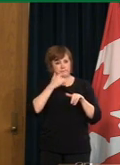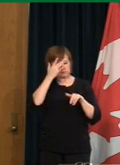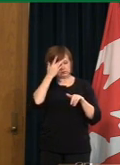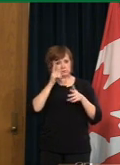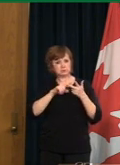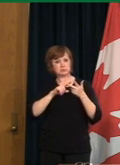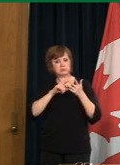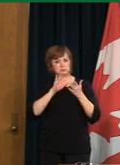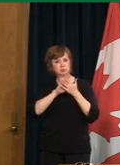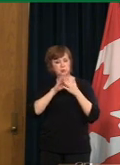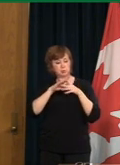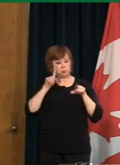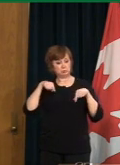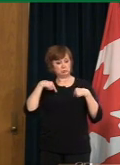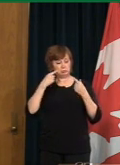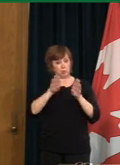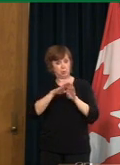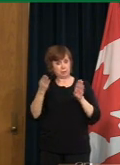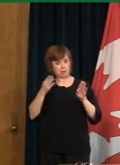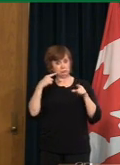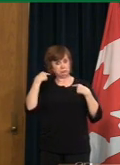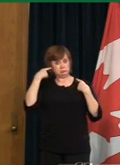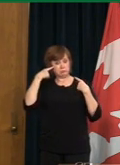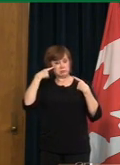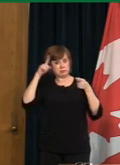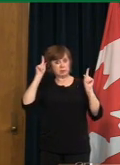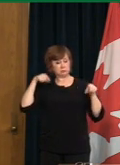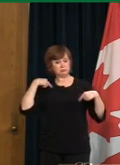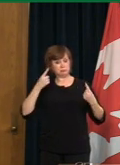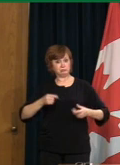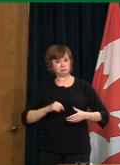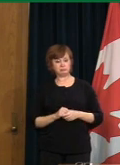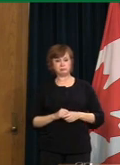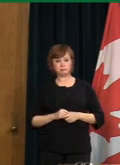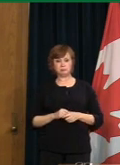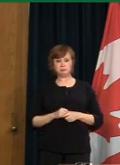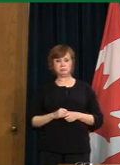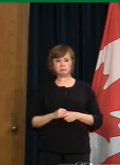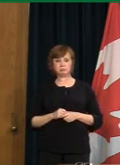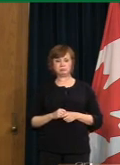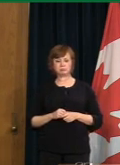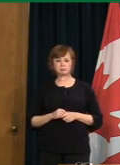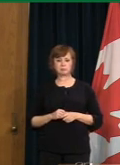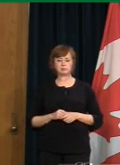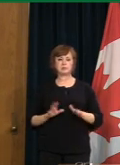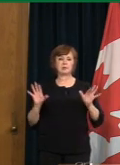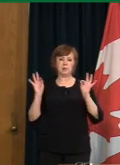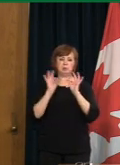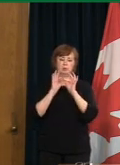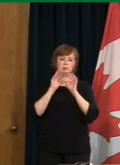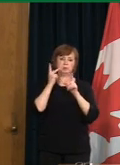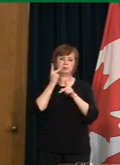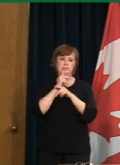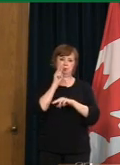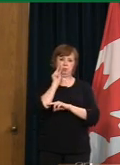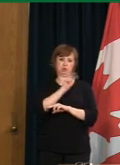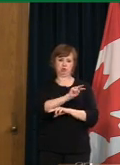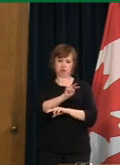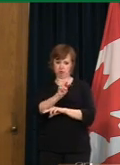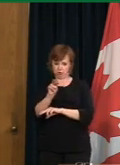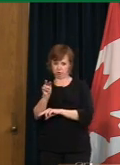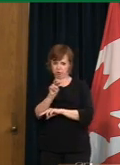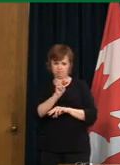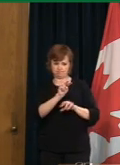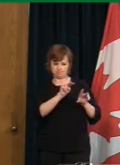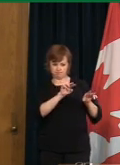reopening has been very successful. But again, like all sectors, we continue to watch very closely and support them if